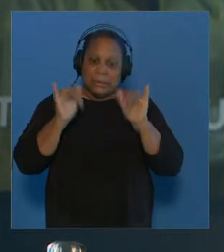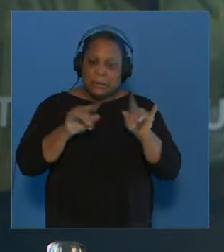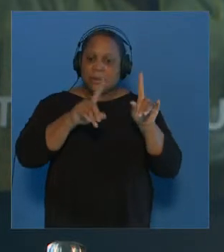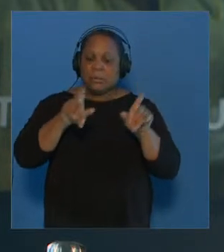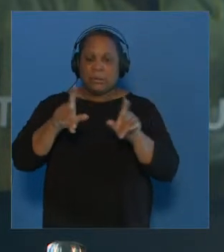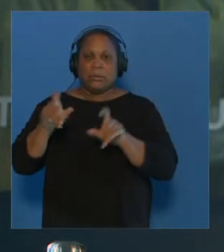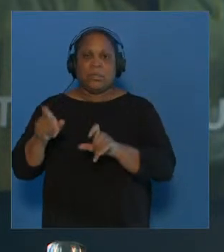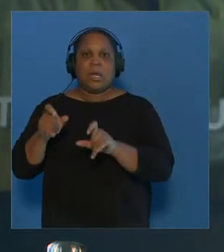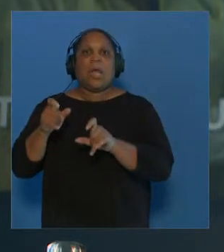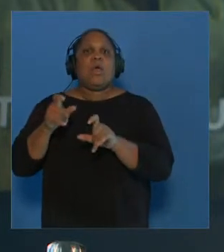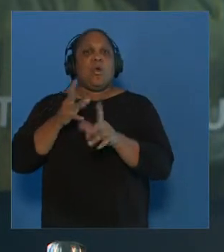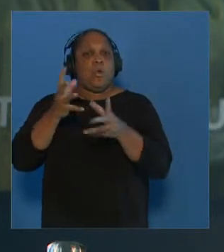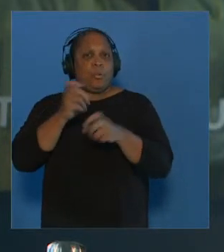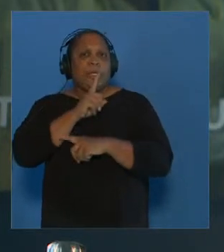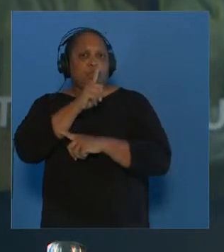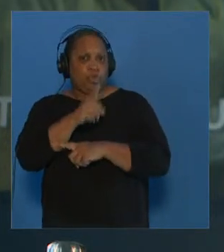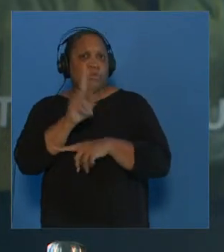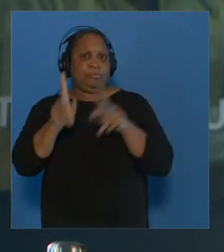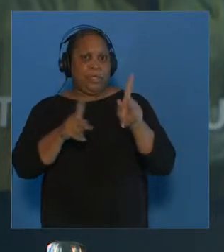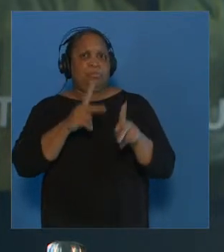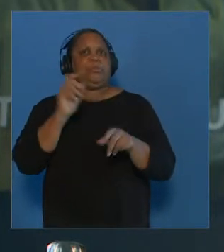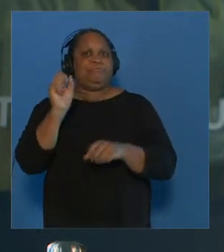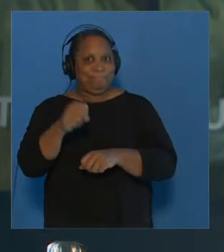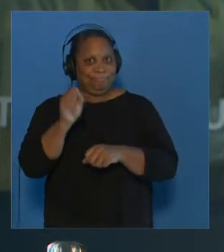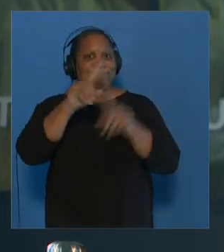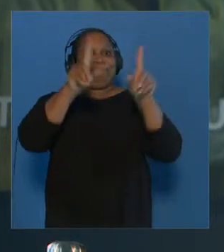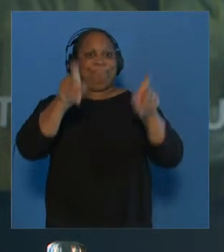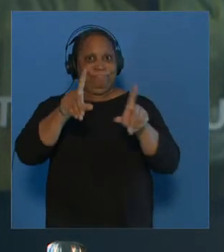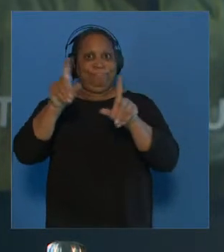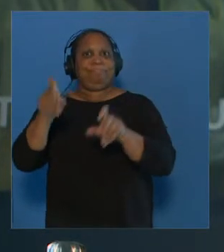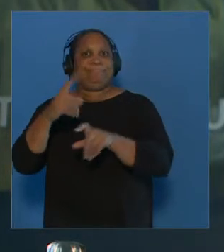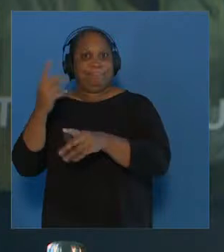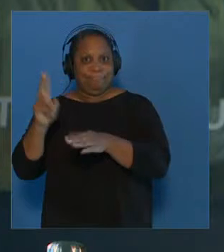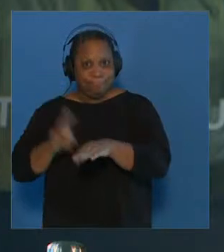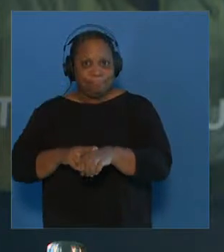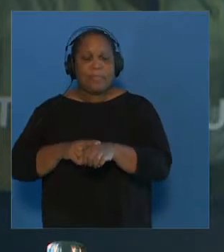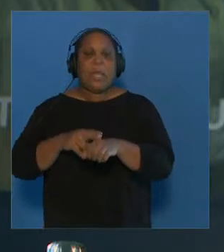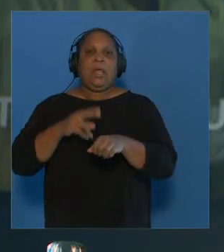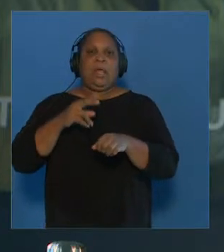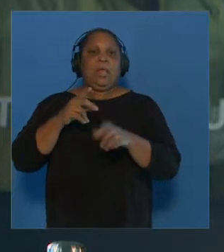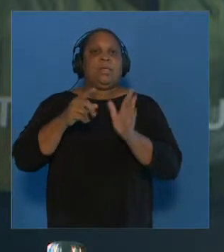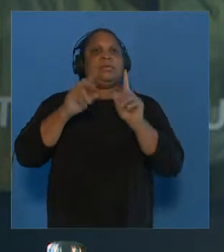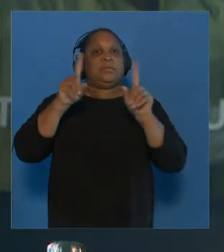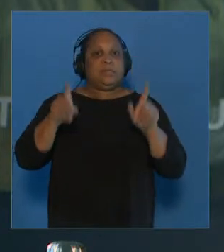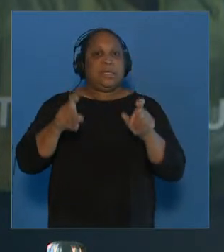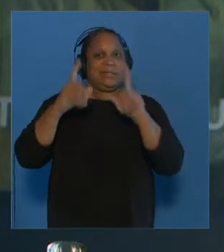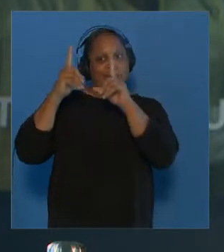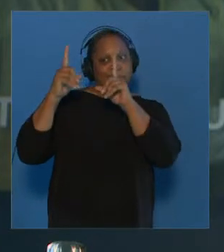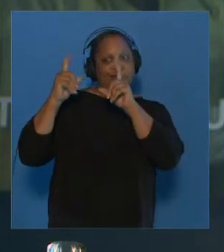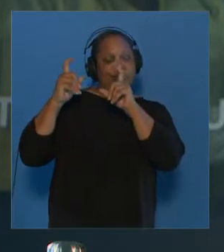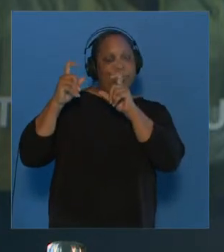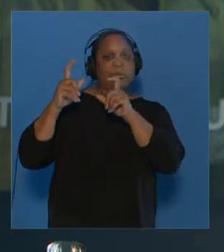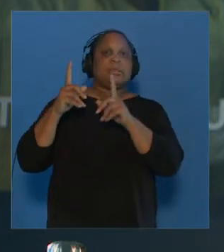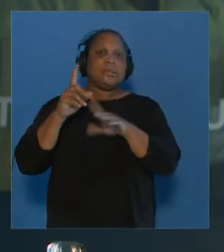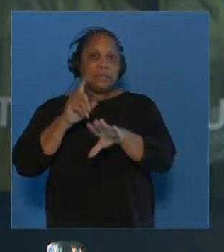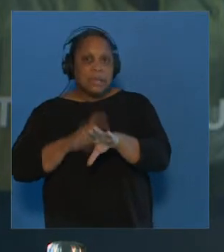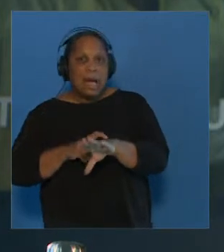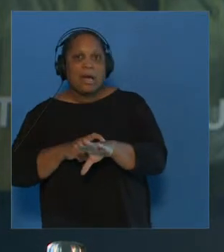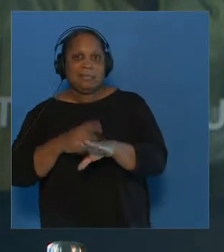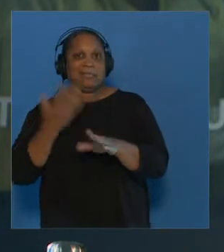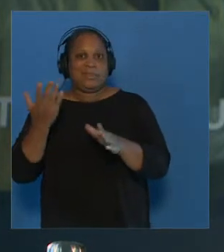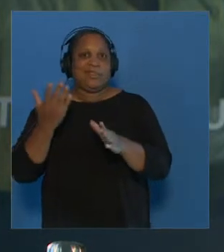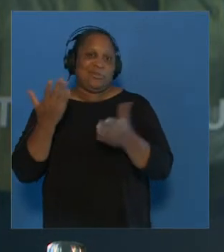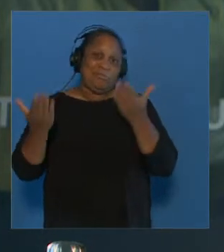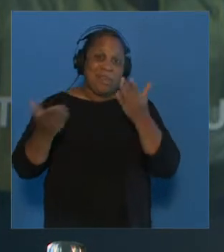main objective is to ensure that the persons are having regular tests, because as you can appreciate, a test just represents a snapshot in time. So you could have had a